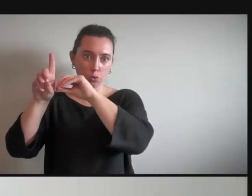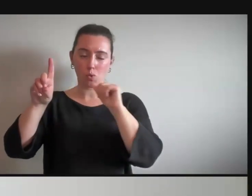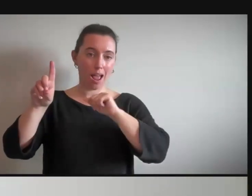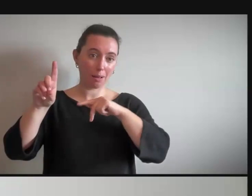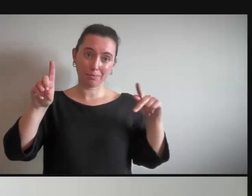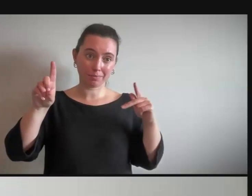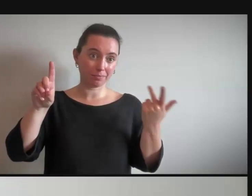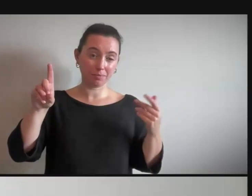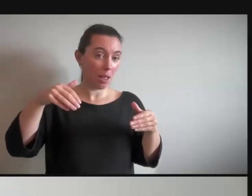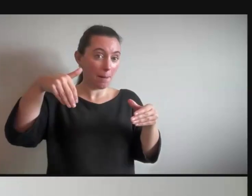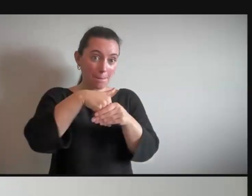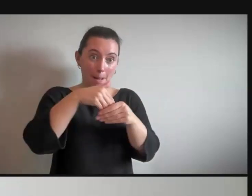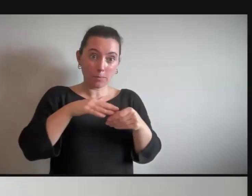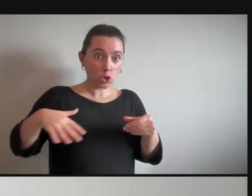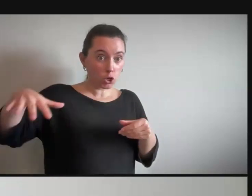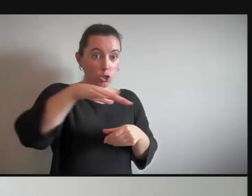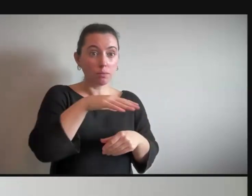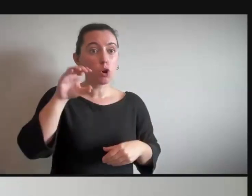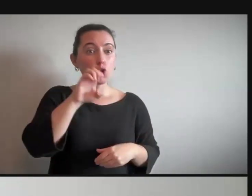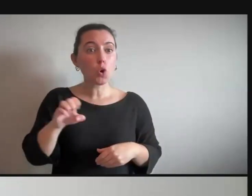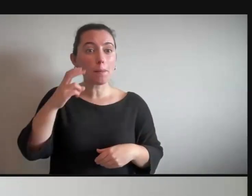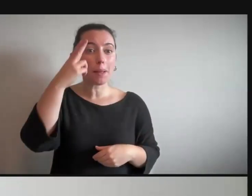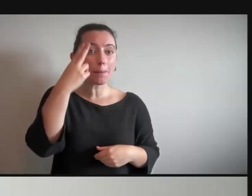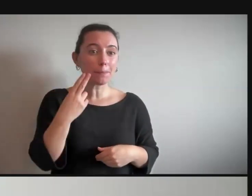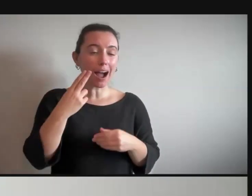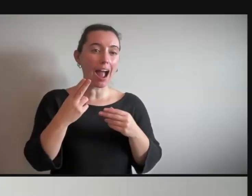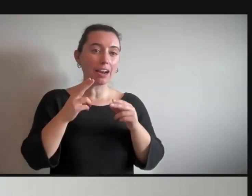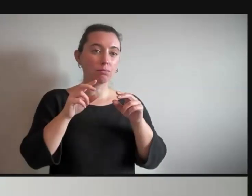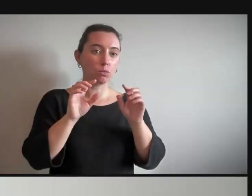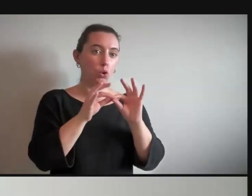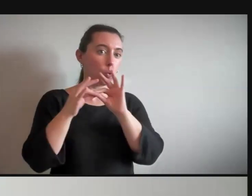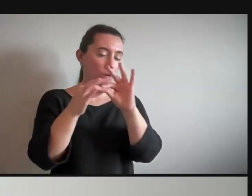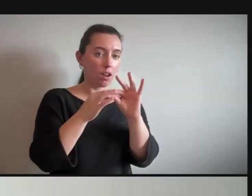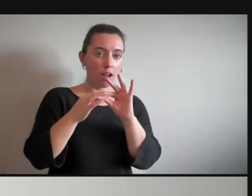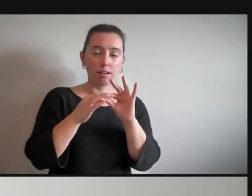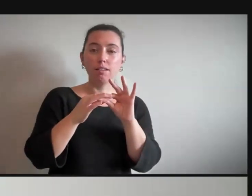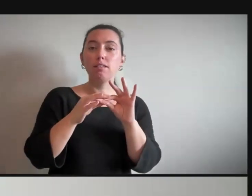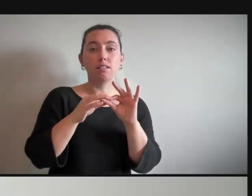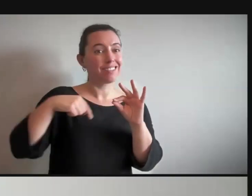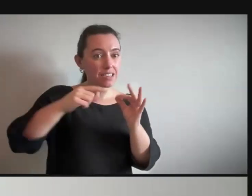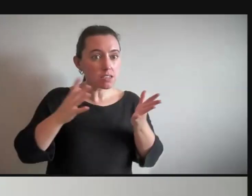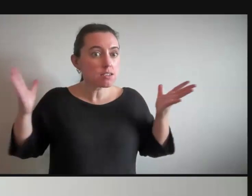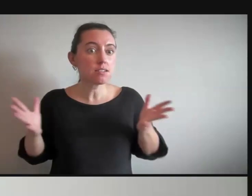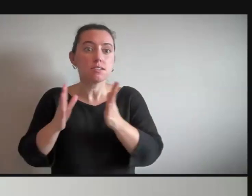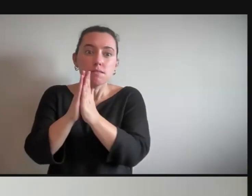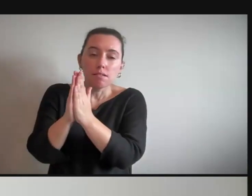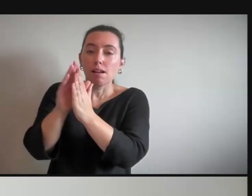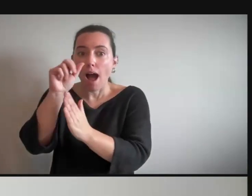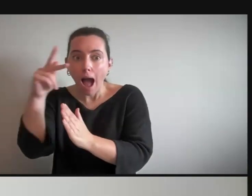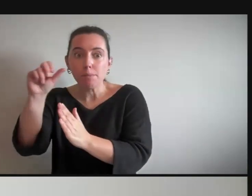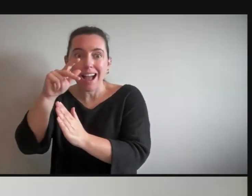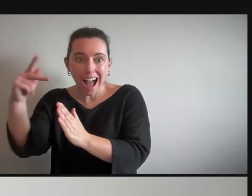our members, European Blind Union and us, EDF, we were pushing for having the apps on, was the boom of apps back then. And I